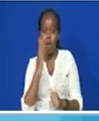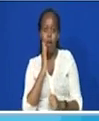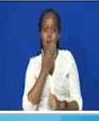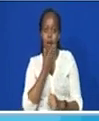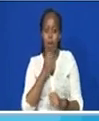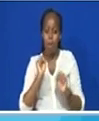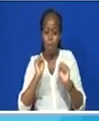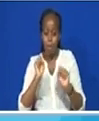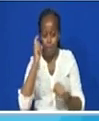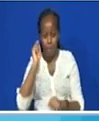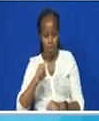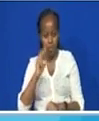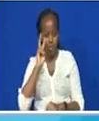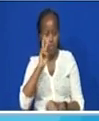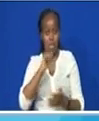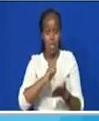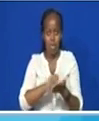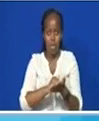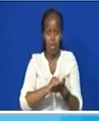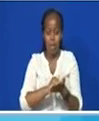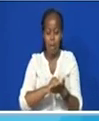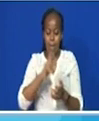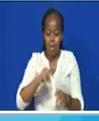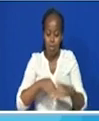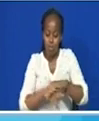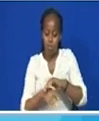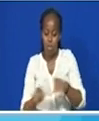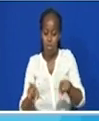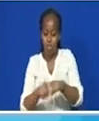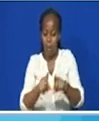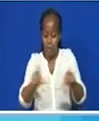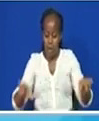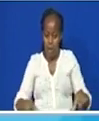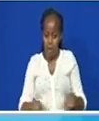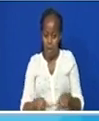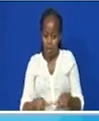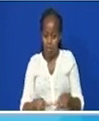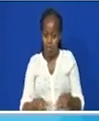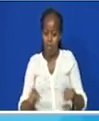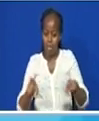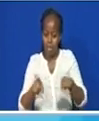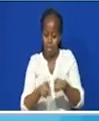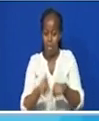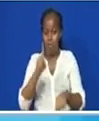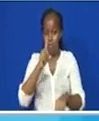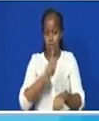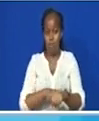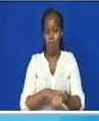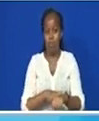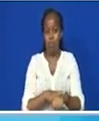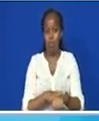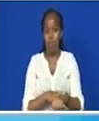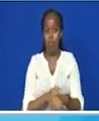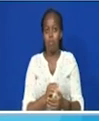land at the same time. So the key phrase is same piece of land at the